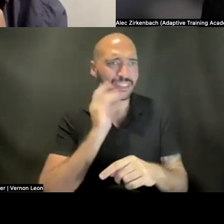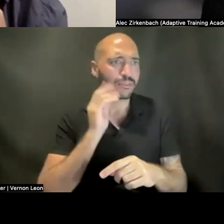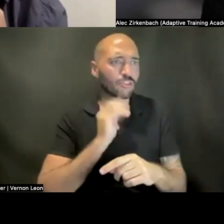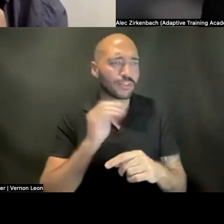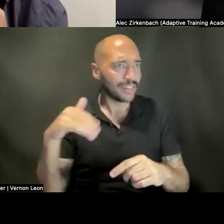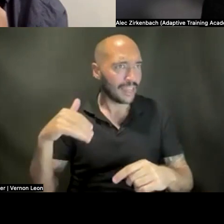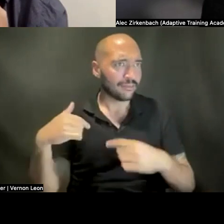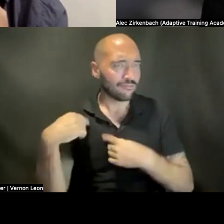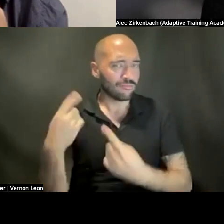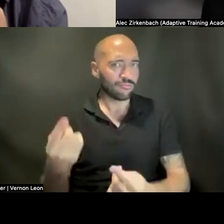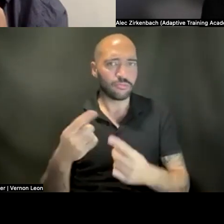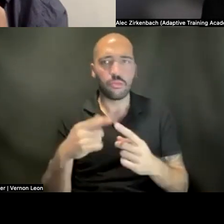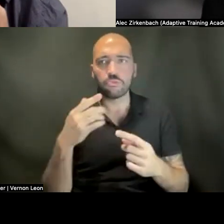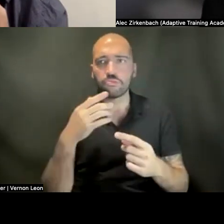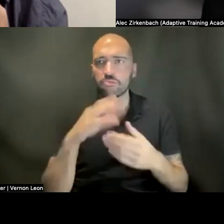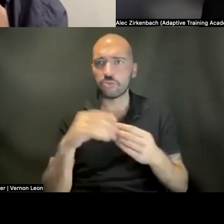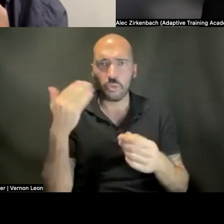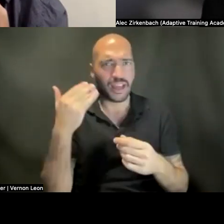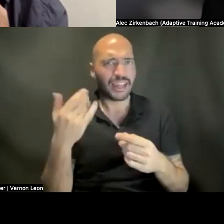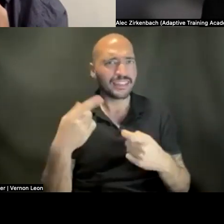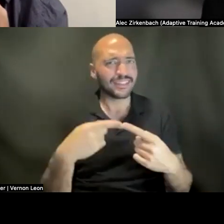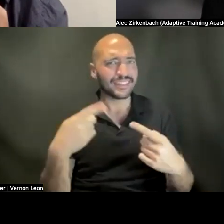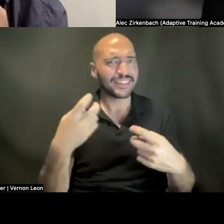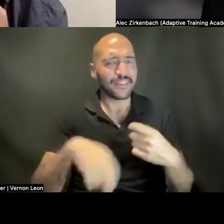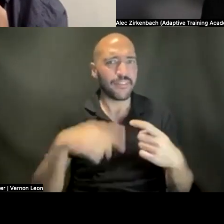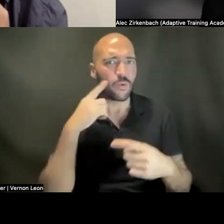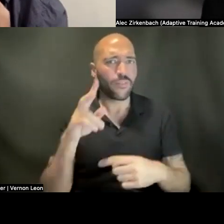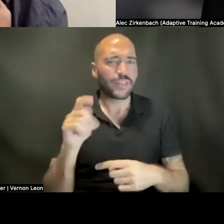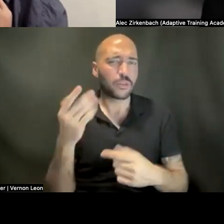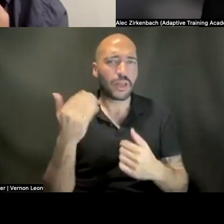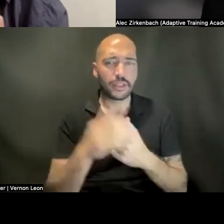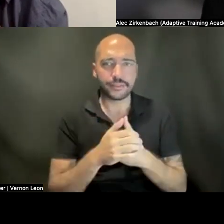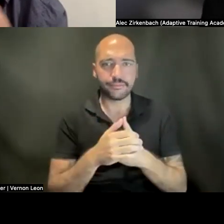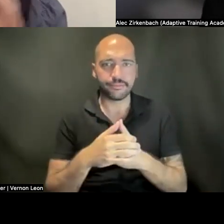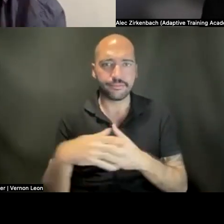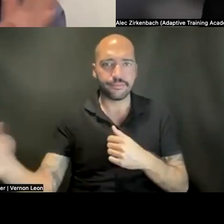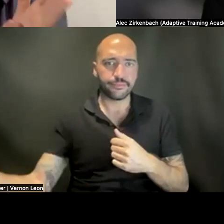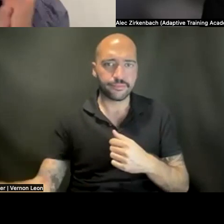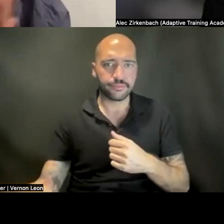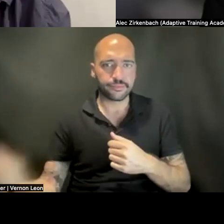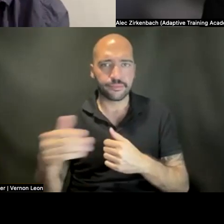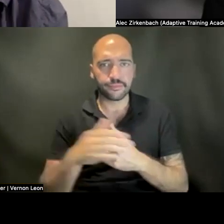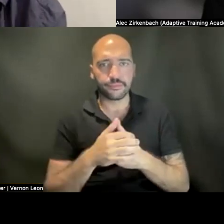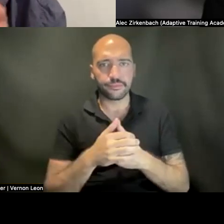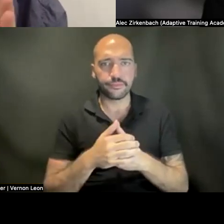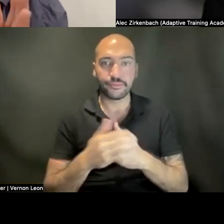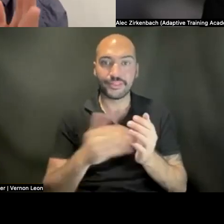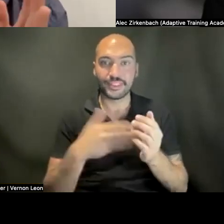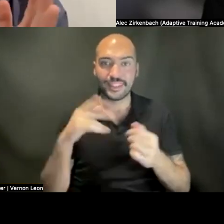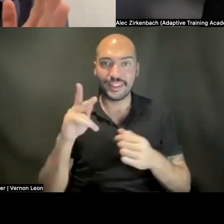Can you really talk about why you think that might be difficult for veterans? Yeah, absolutely. This is Kyle